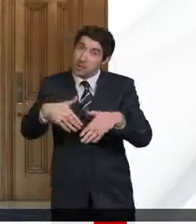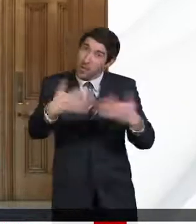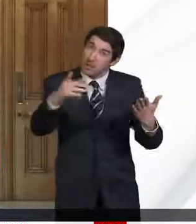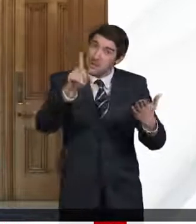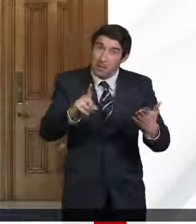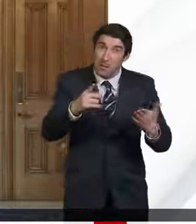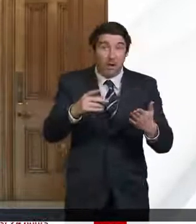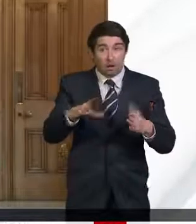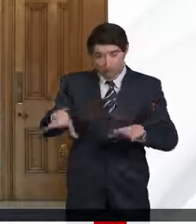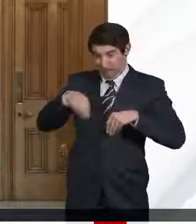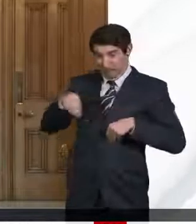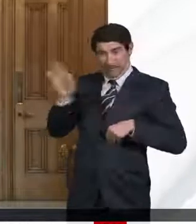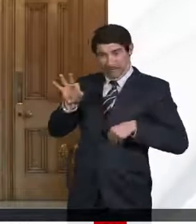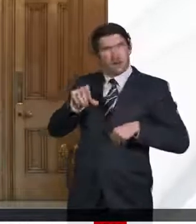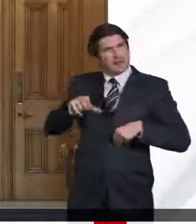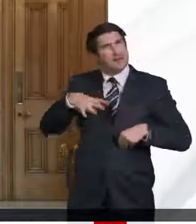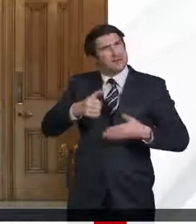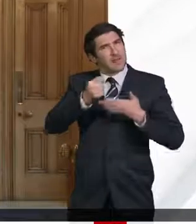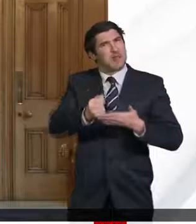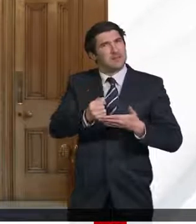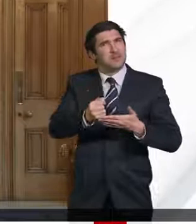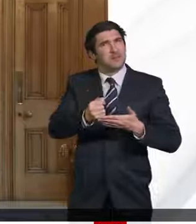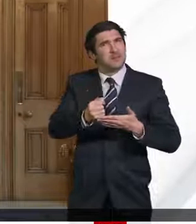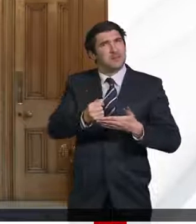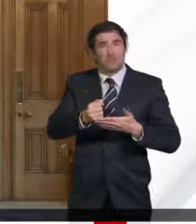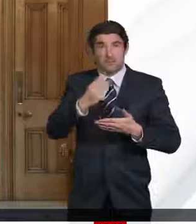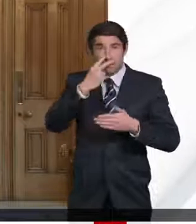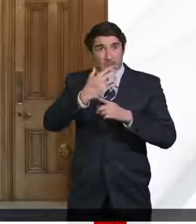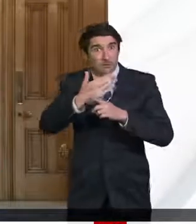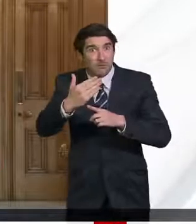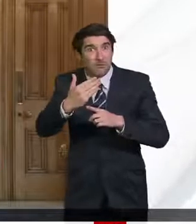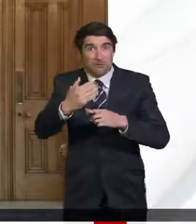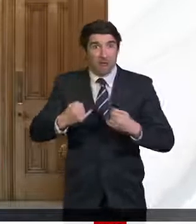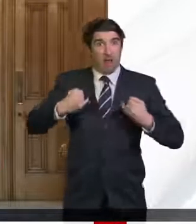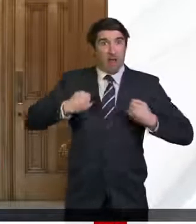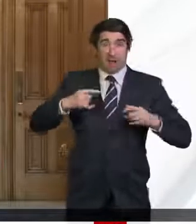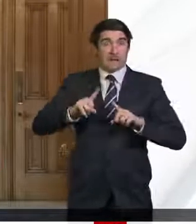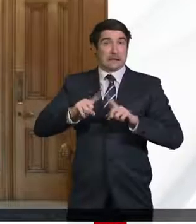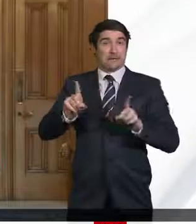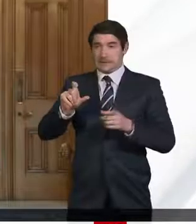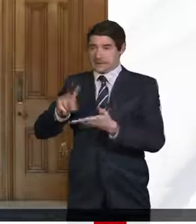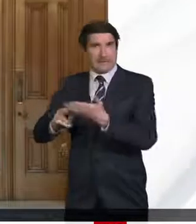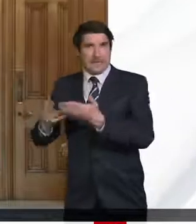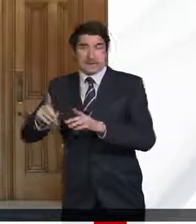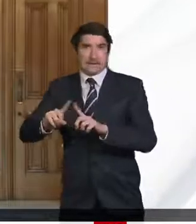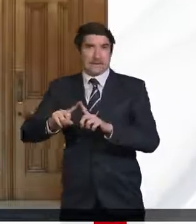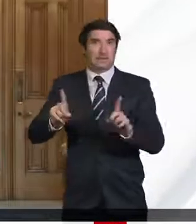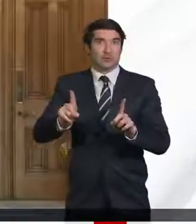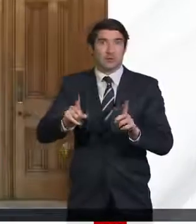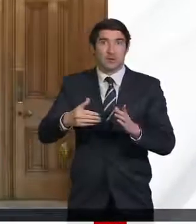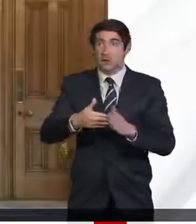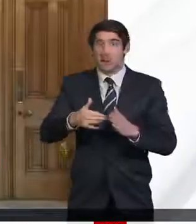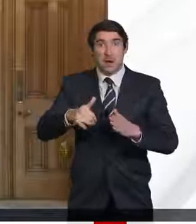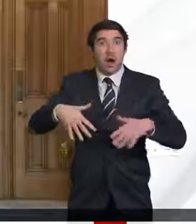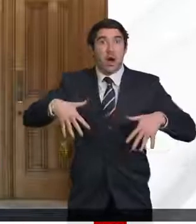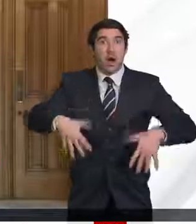friendship at a challenging time. That's why my Cabinet colleague George Eustace and the Food and Farming Minister Victoria Prentice will be